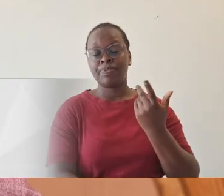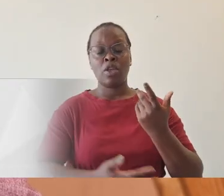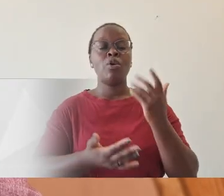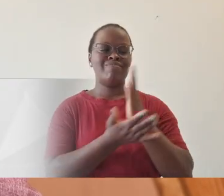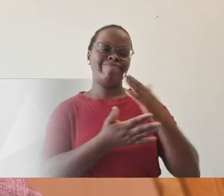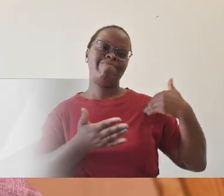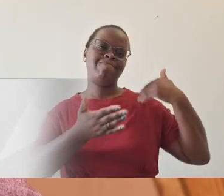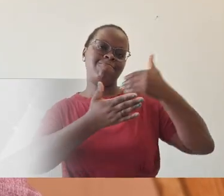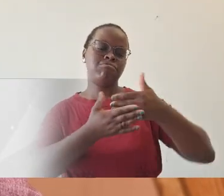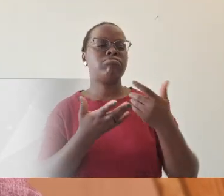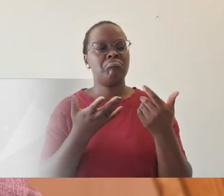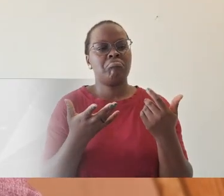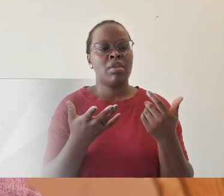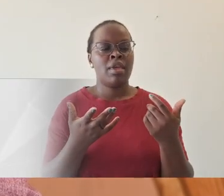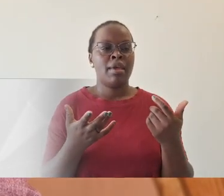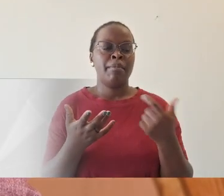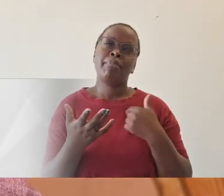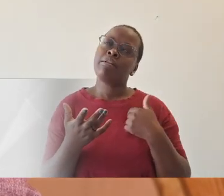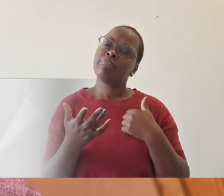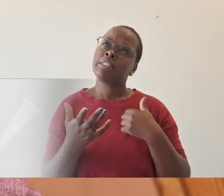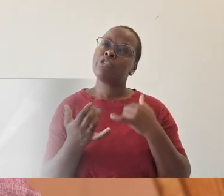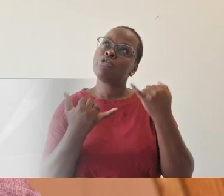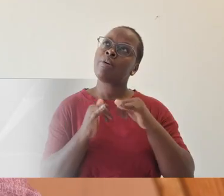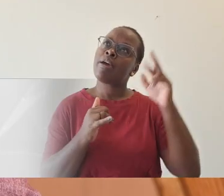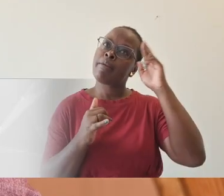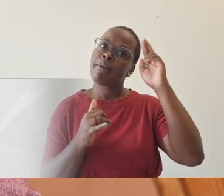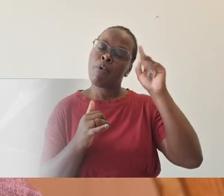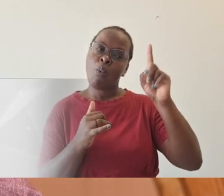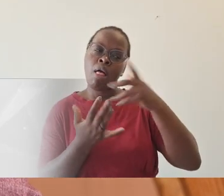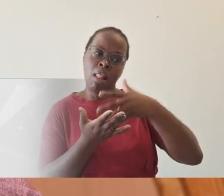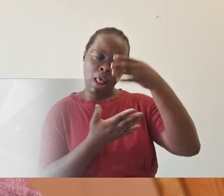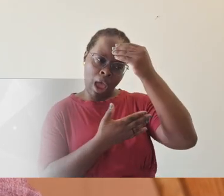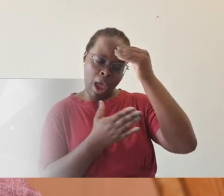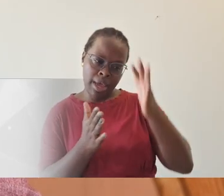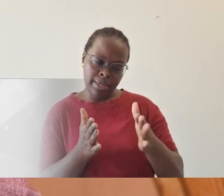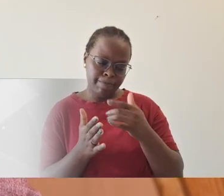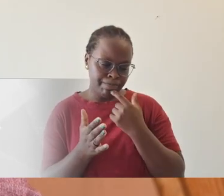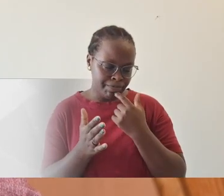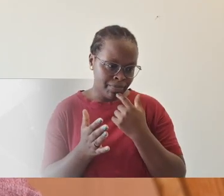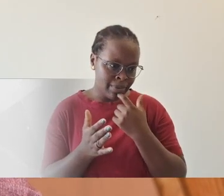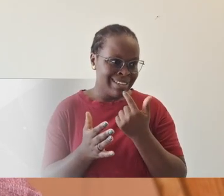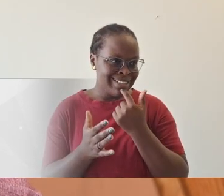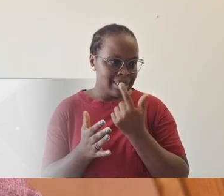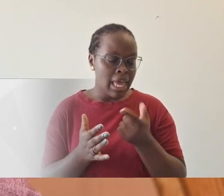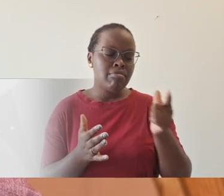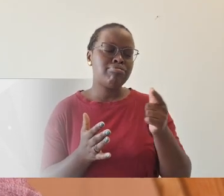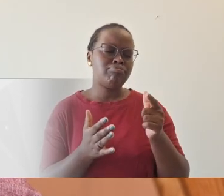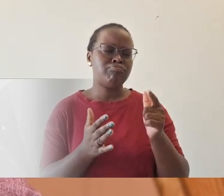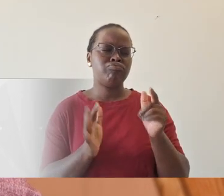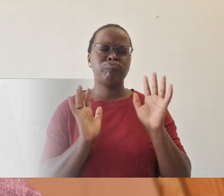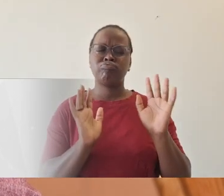appreciation. Trying to remember a quote verbatim from one of the learners, but it kind of spoke to, they